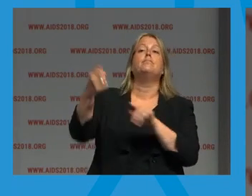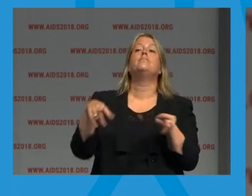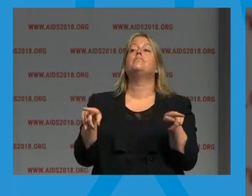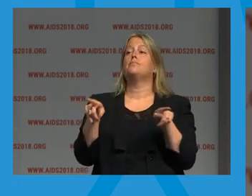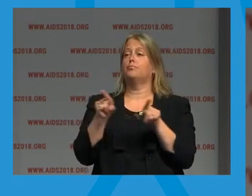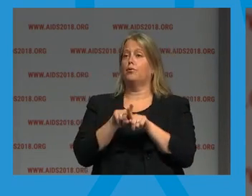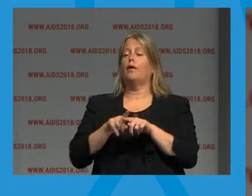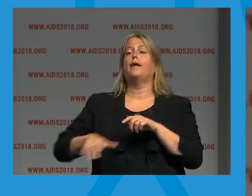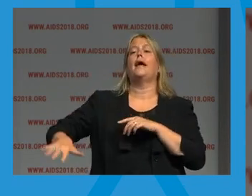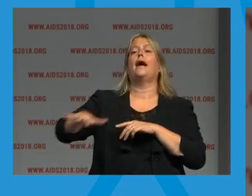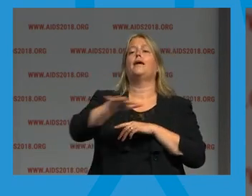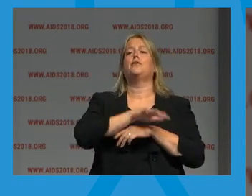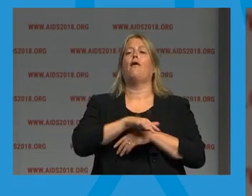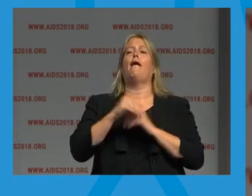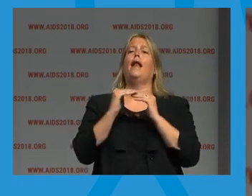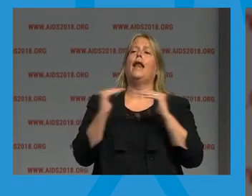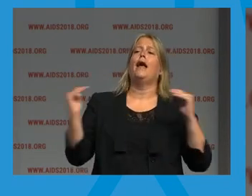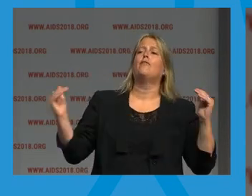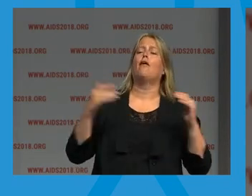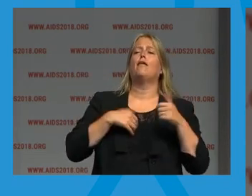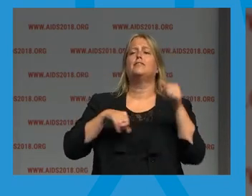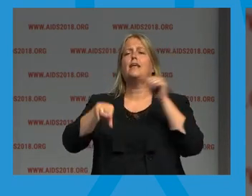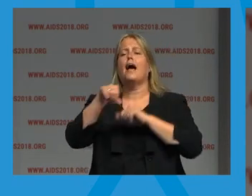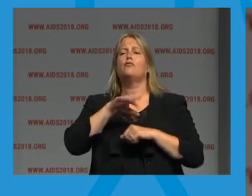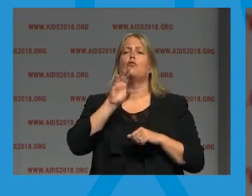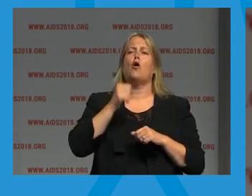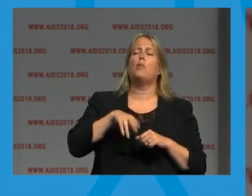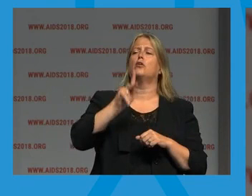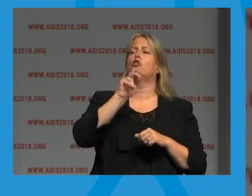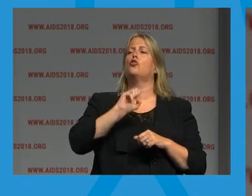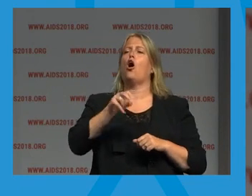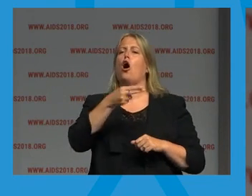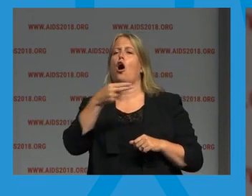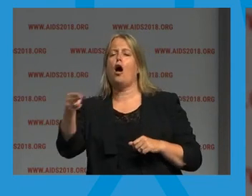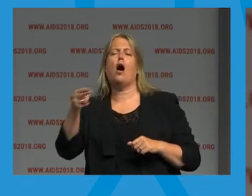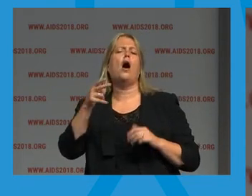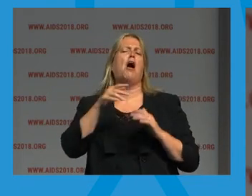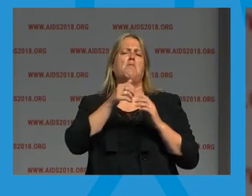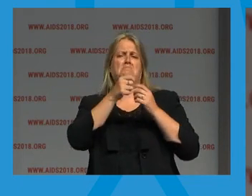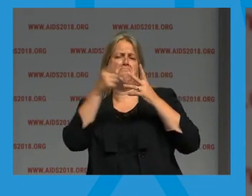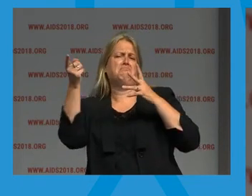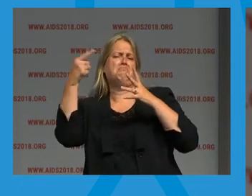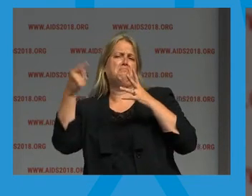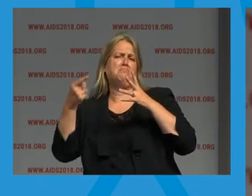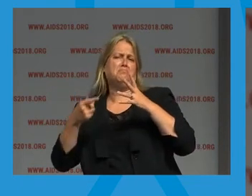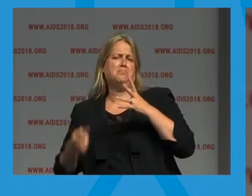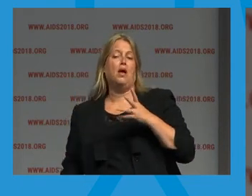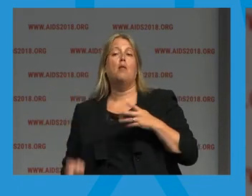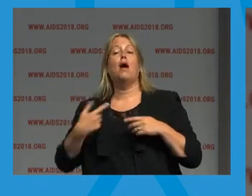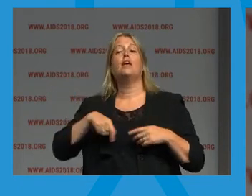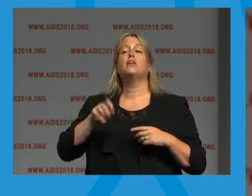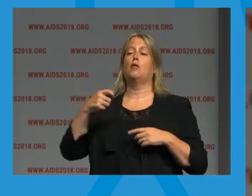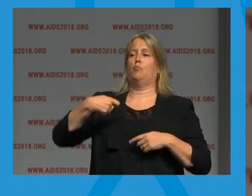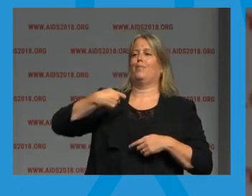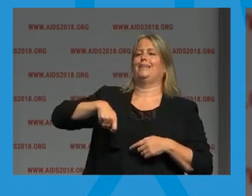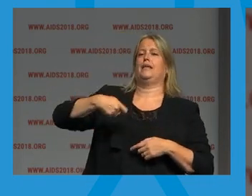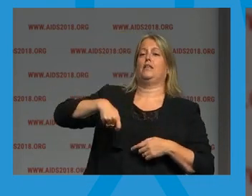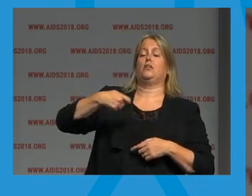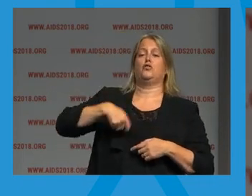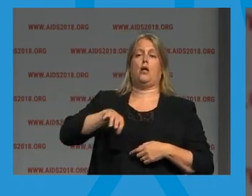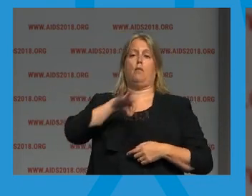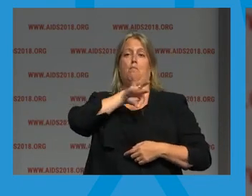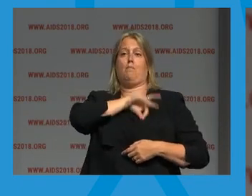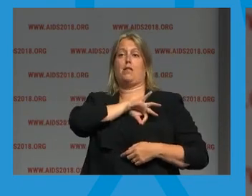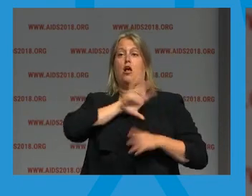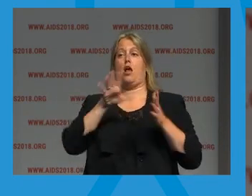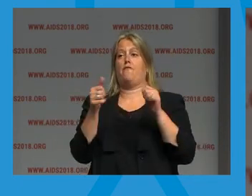of Science, the Robert Koch Medal, the Mary Woodward Lasker Award for Public Service, and the Presidential Medal of Freedom. He has